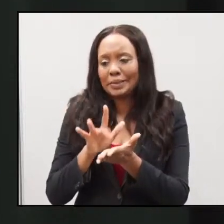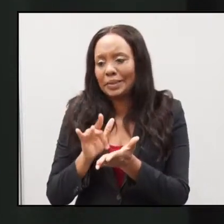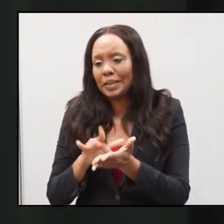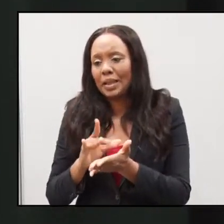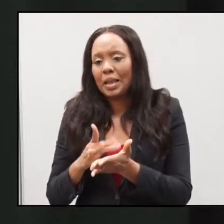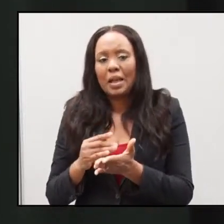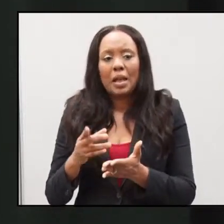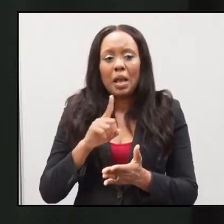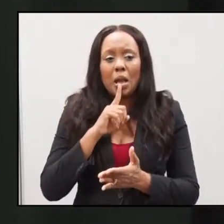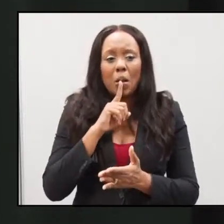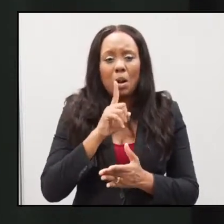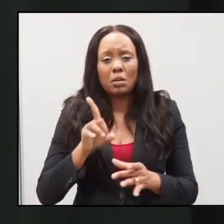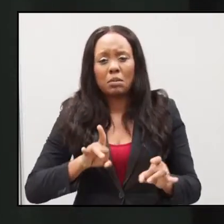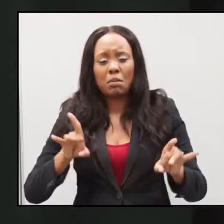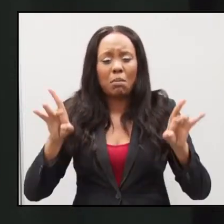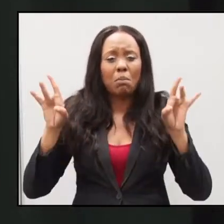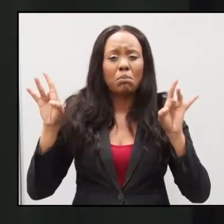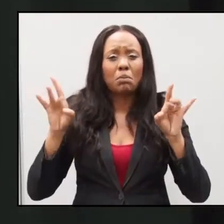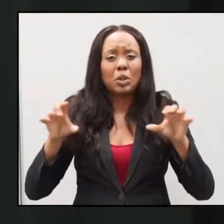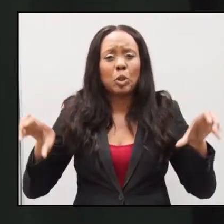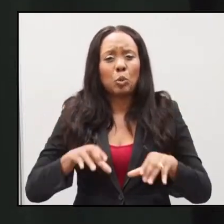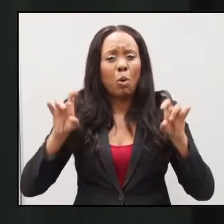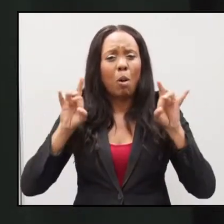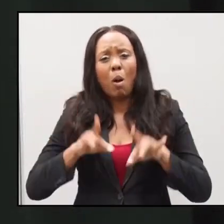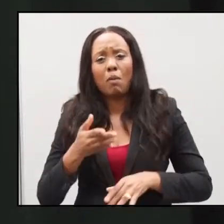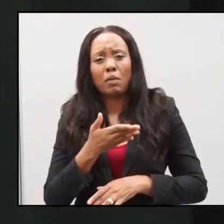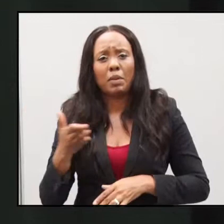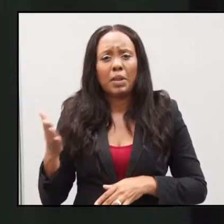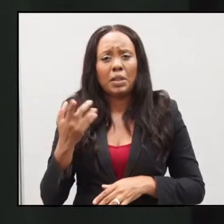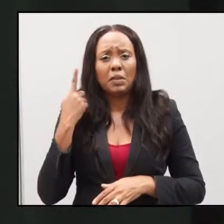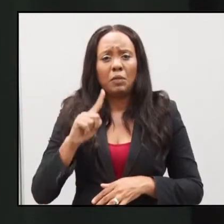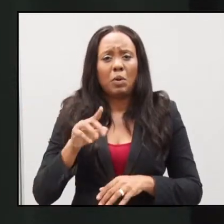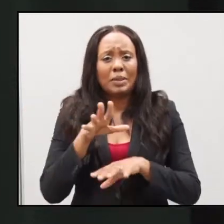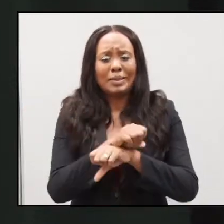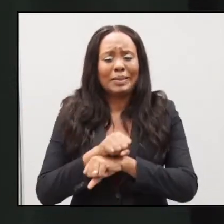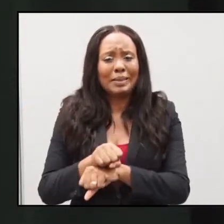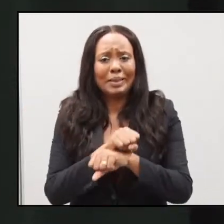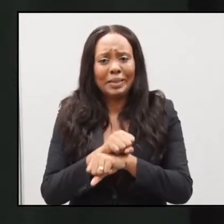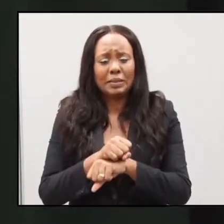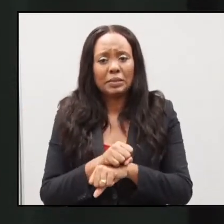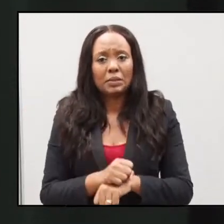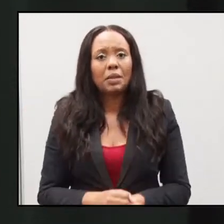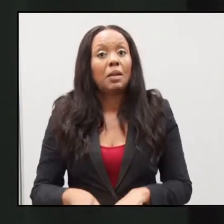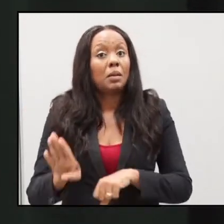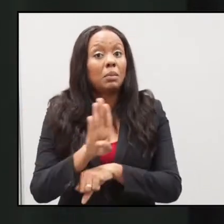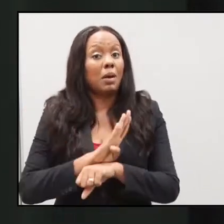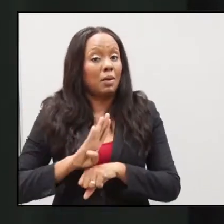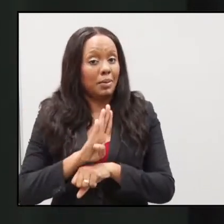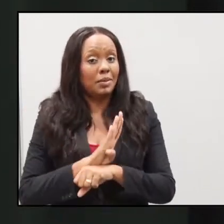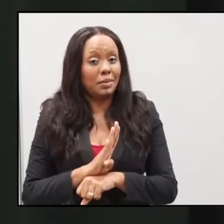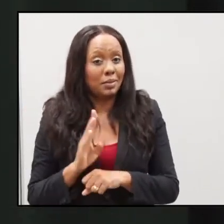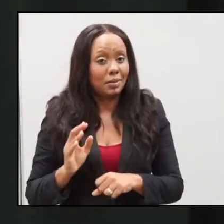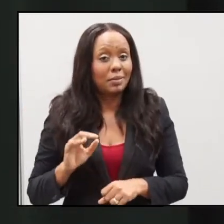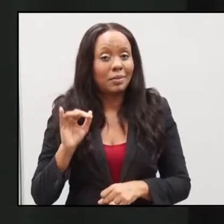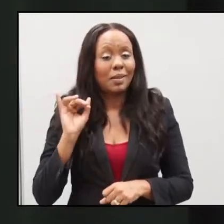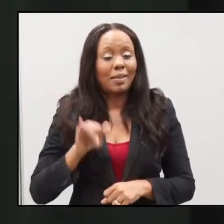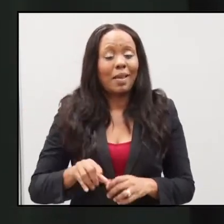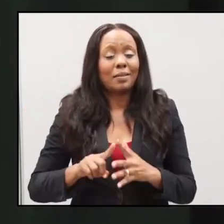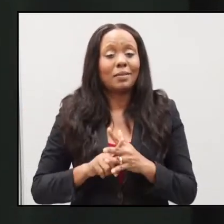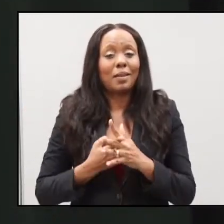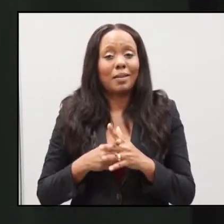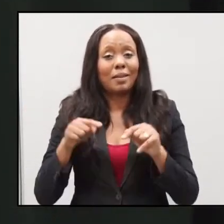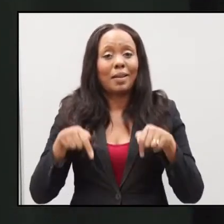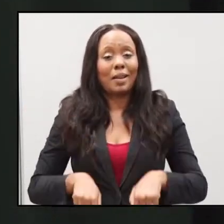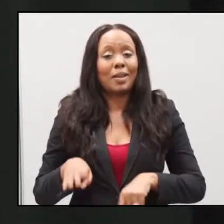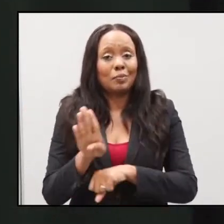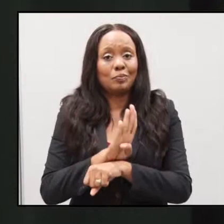terrorized human beings as slaves. This is the country, and the work is still ongoing,